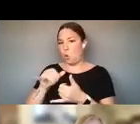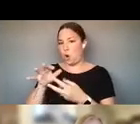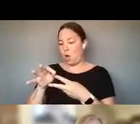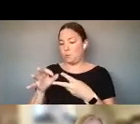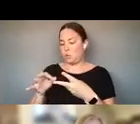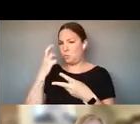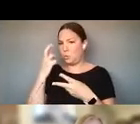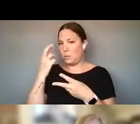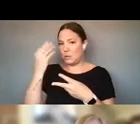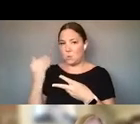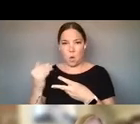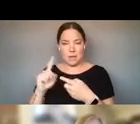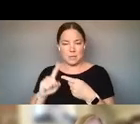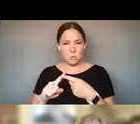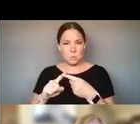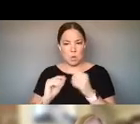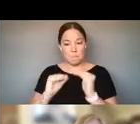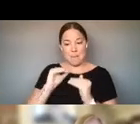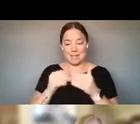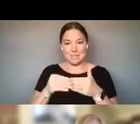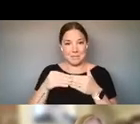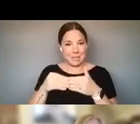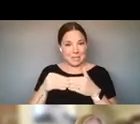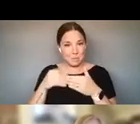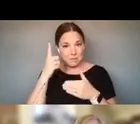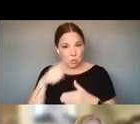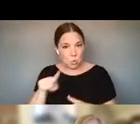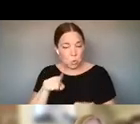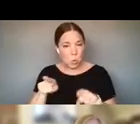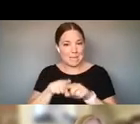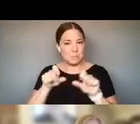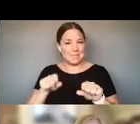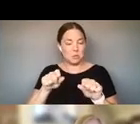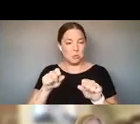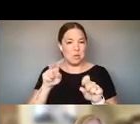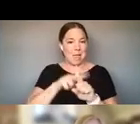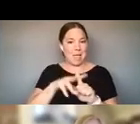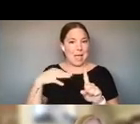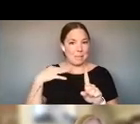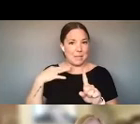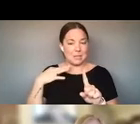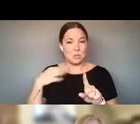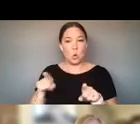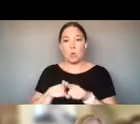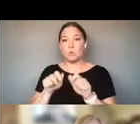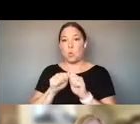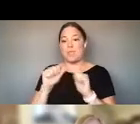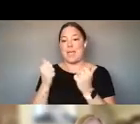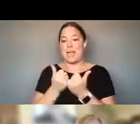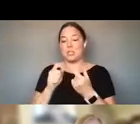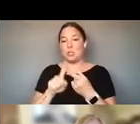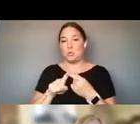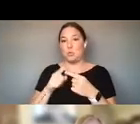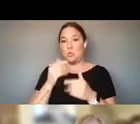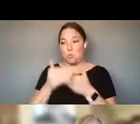to balance flexibility for you as potential applicants with the agency's ability to process a year's worth of grants